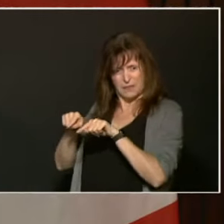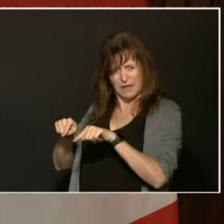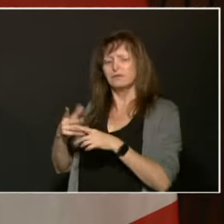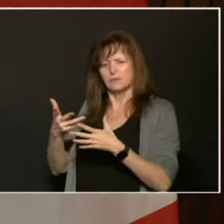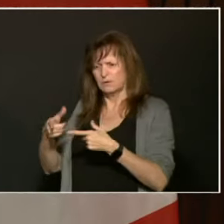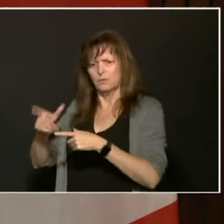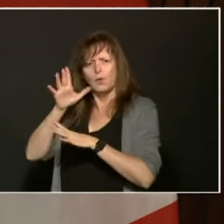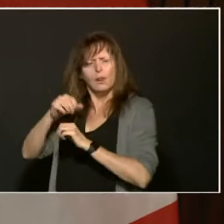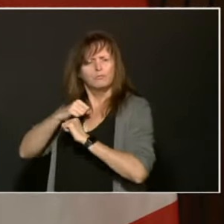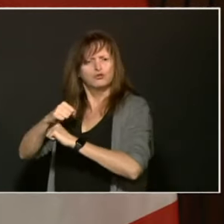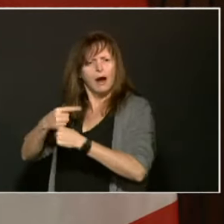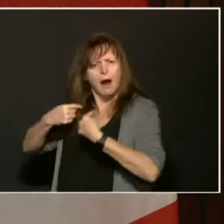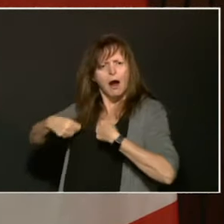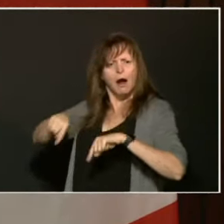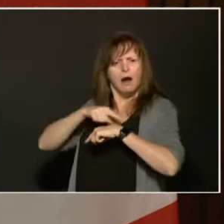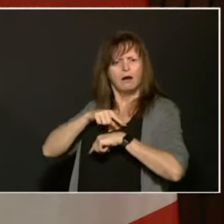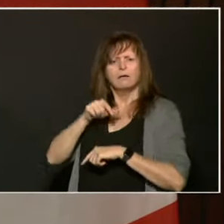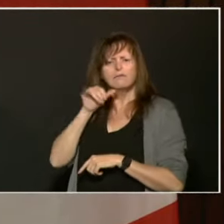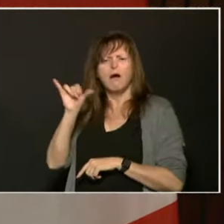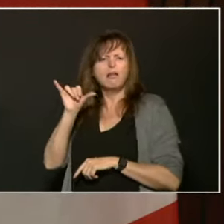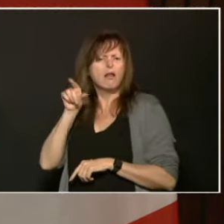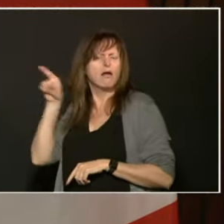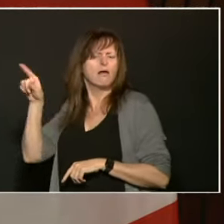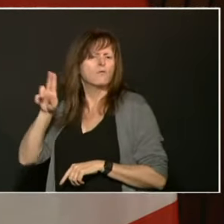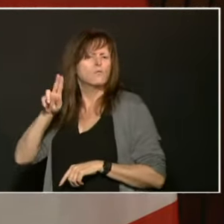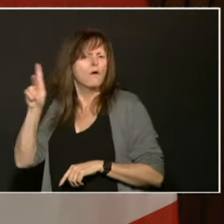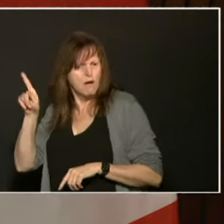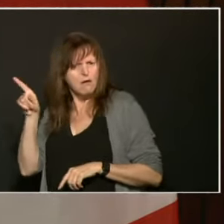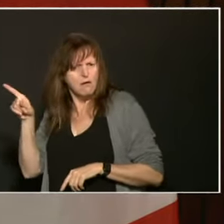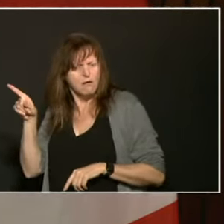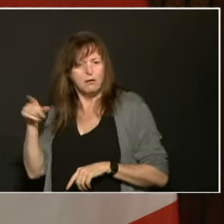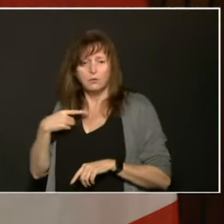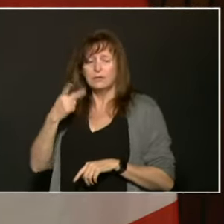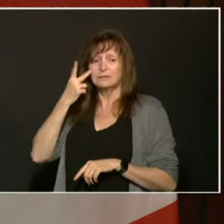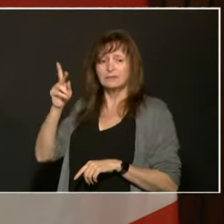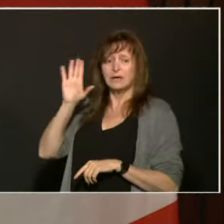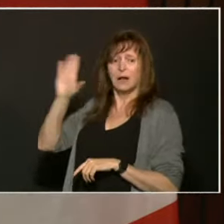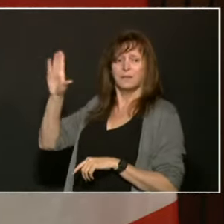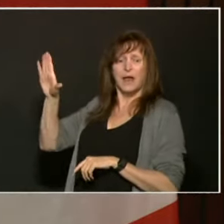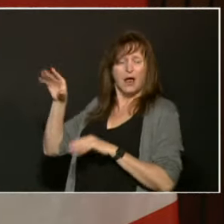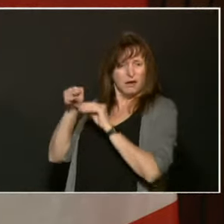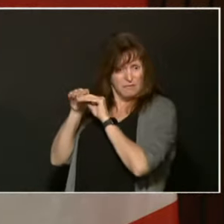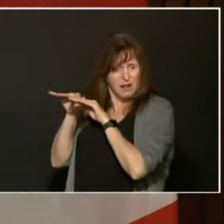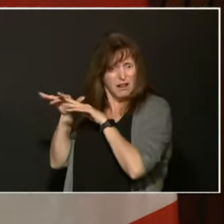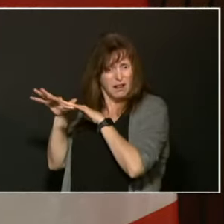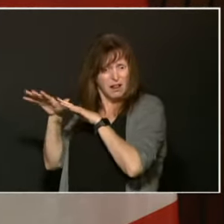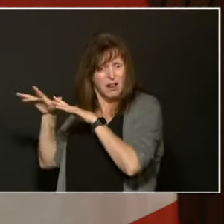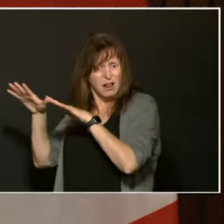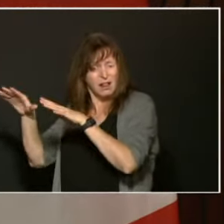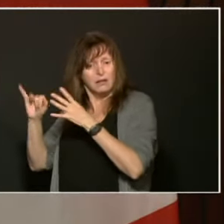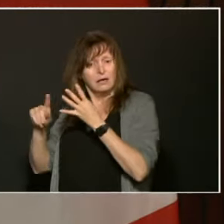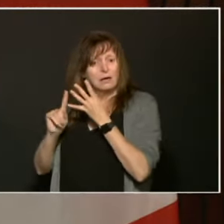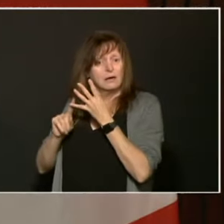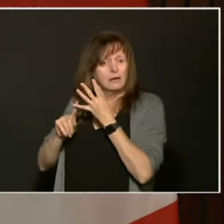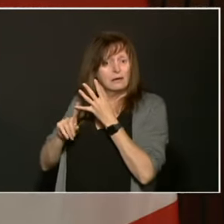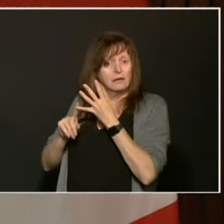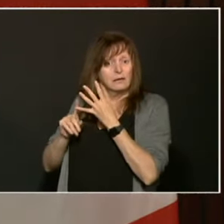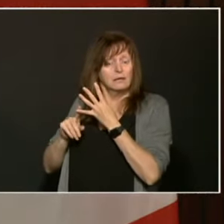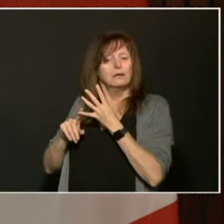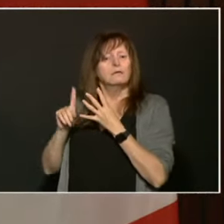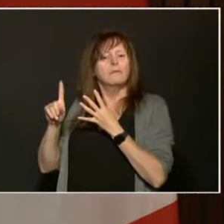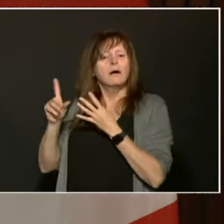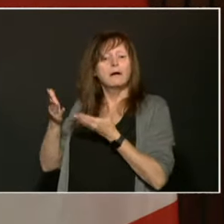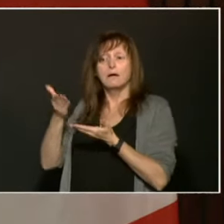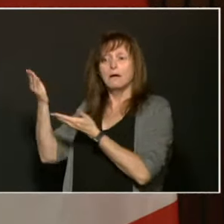substantial growth in cases in the UK, the growth in hospitalization looks to be somewhat moderated or lower than we might have expected, which